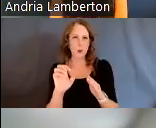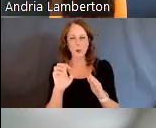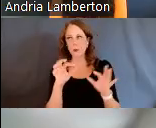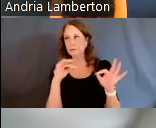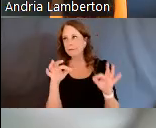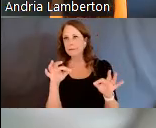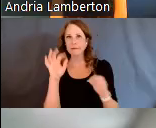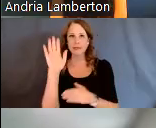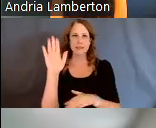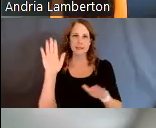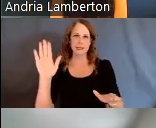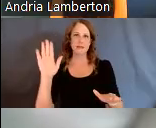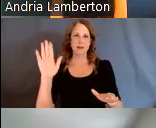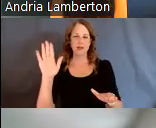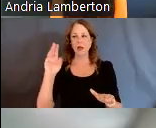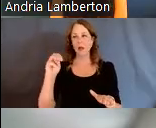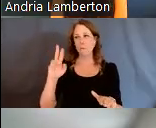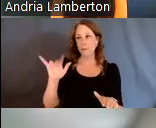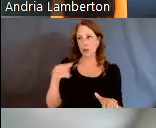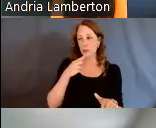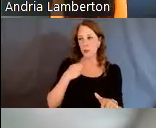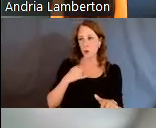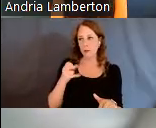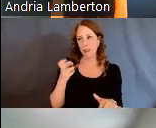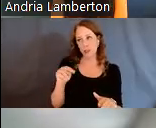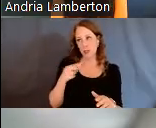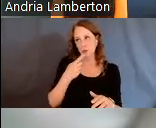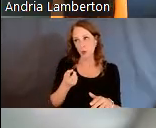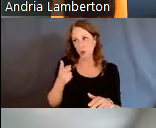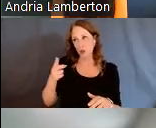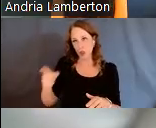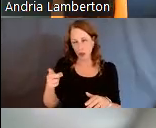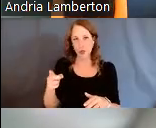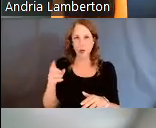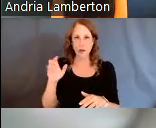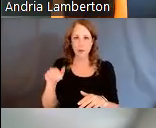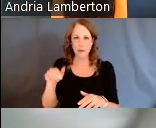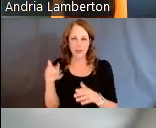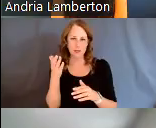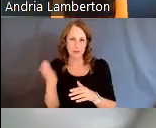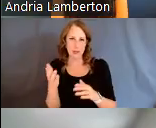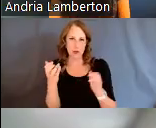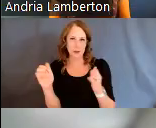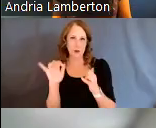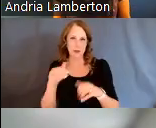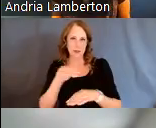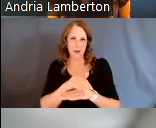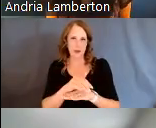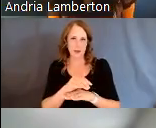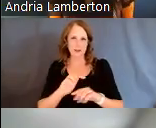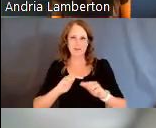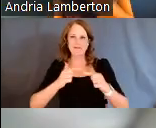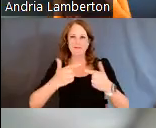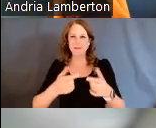says, Mary told me that John told her that he was at the party on that night. In